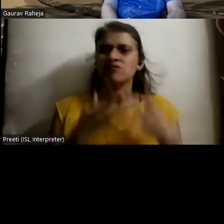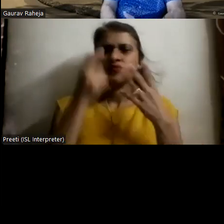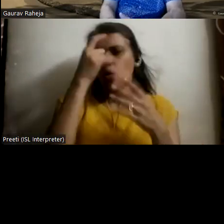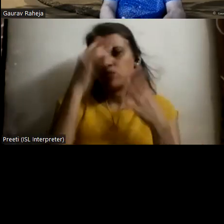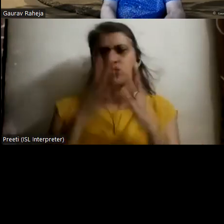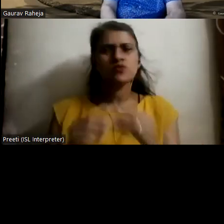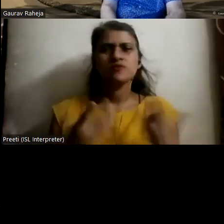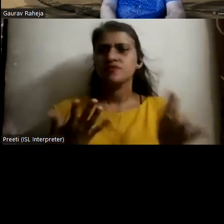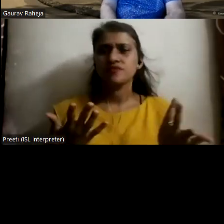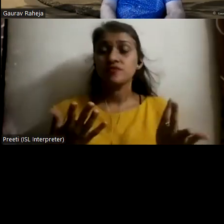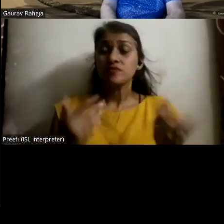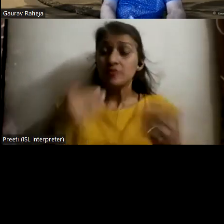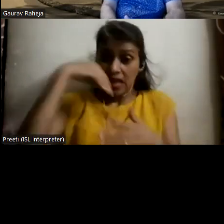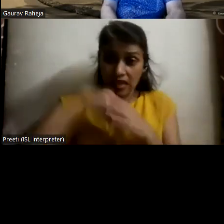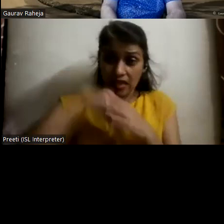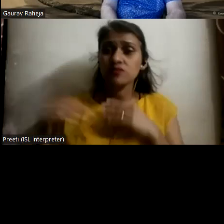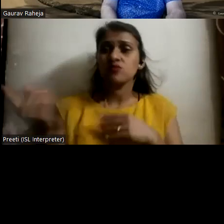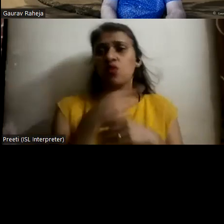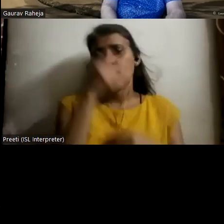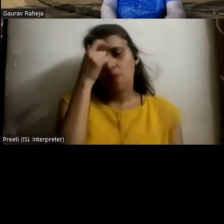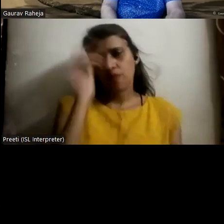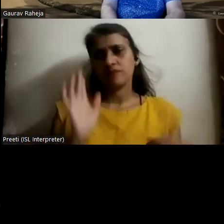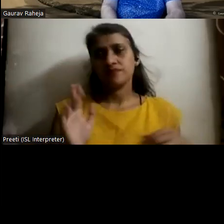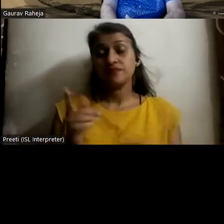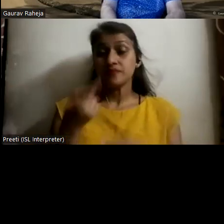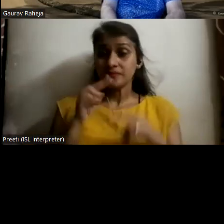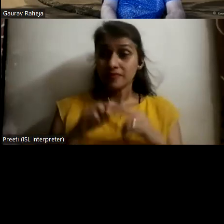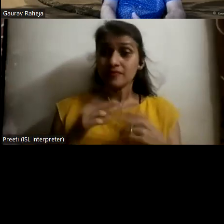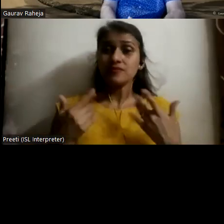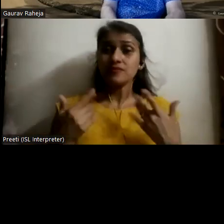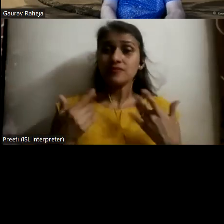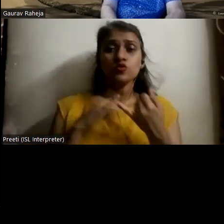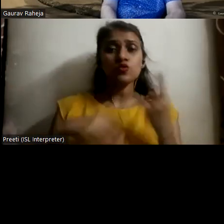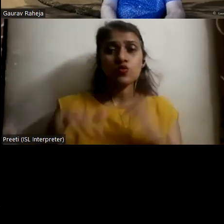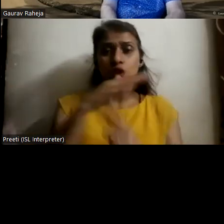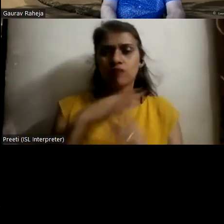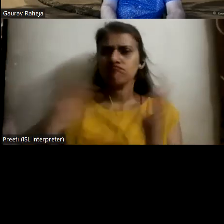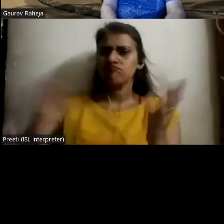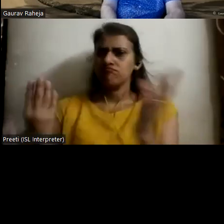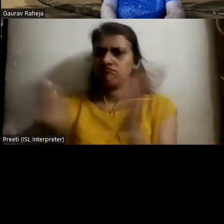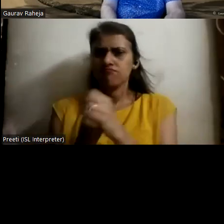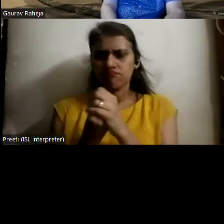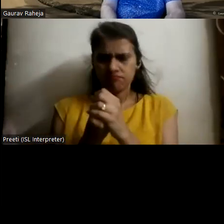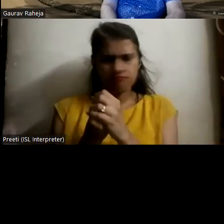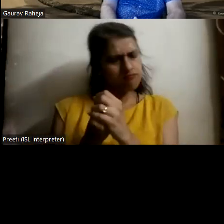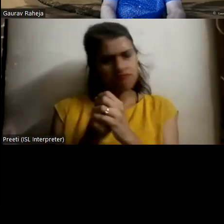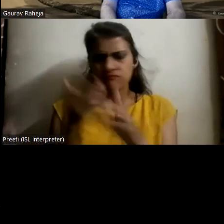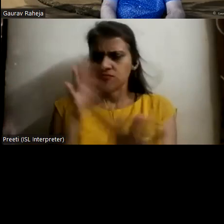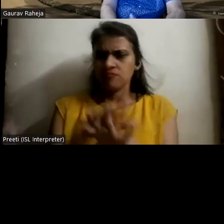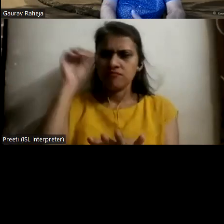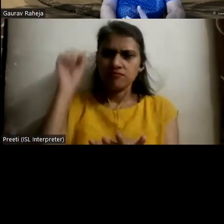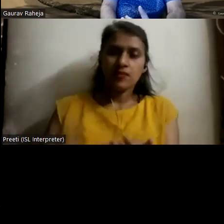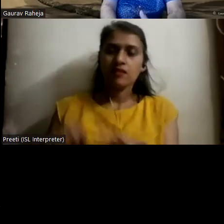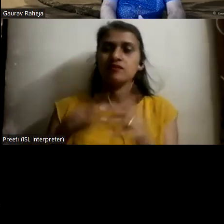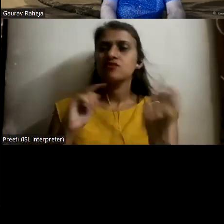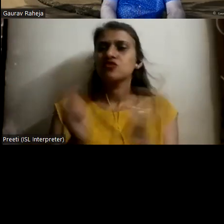Problems can only be solved if the society comes together in an inclusive way. And